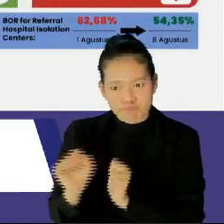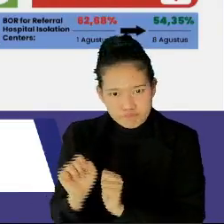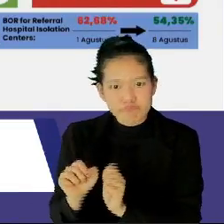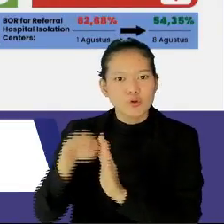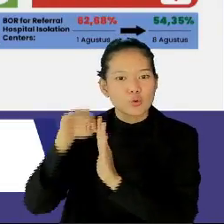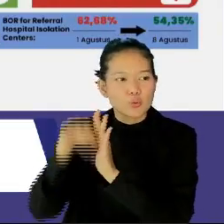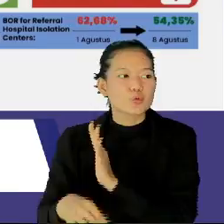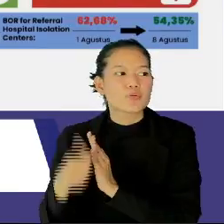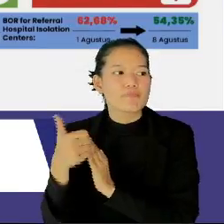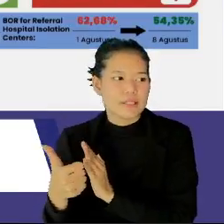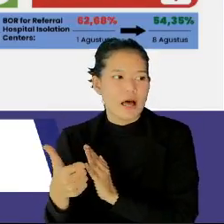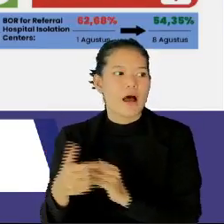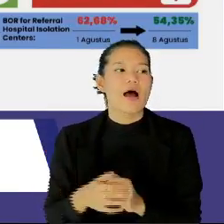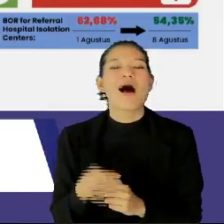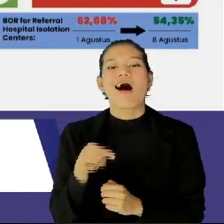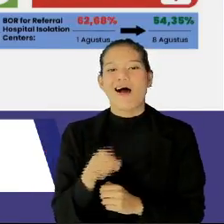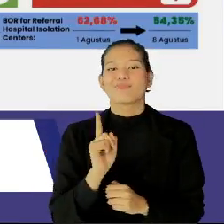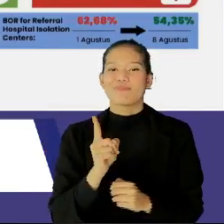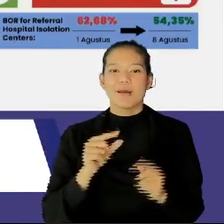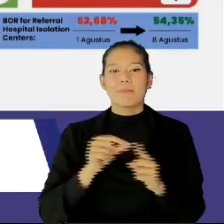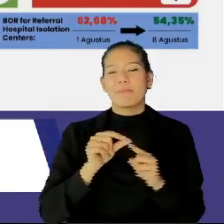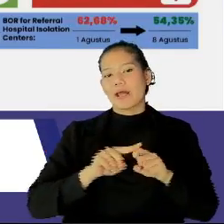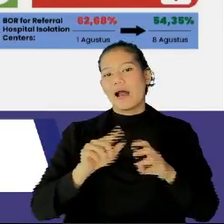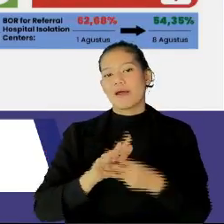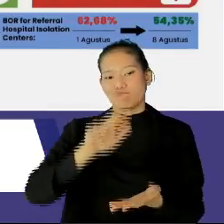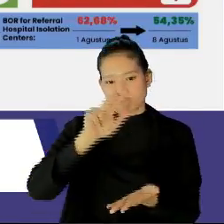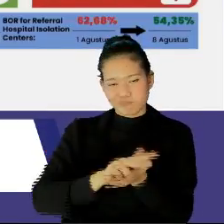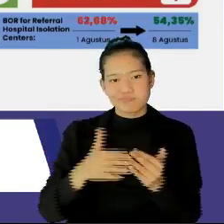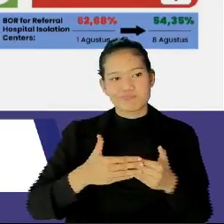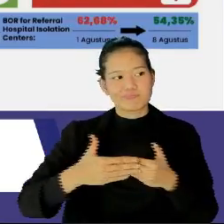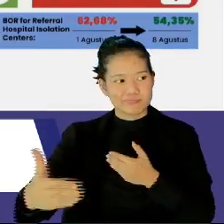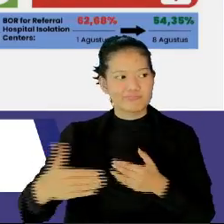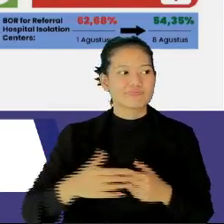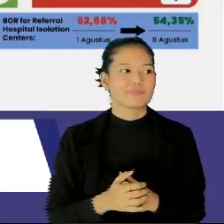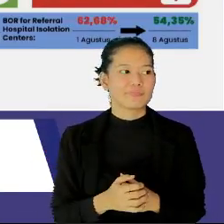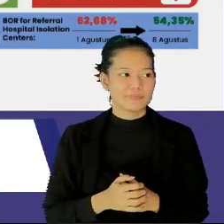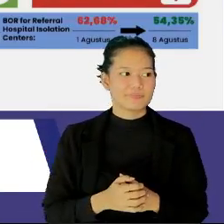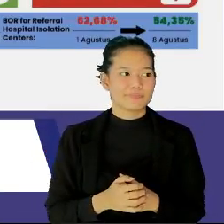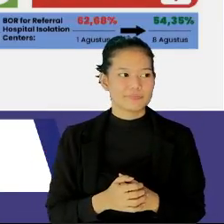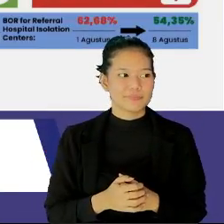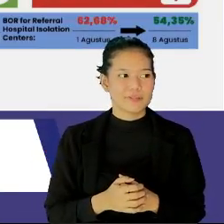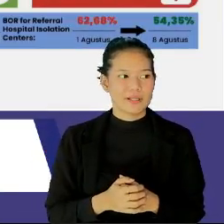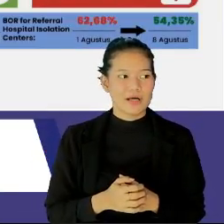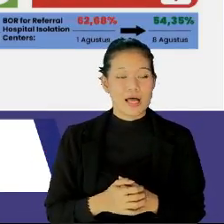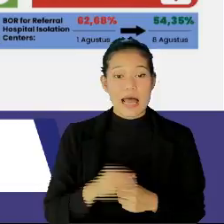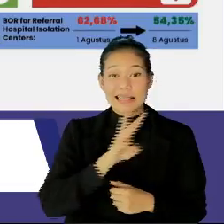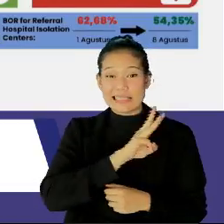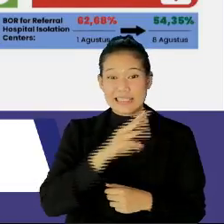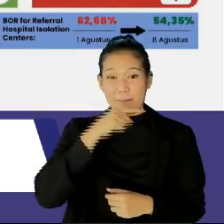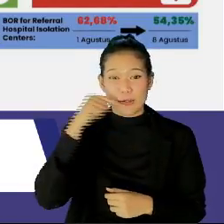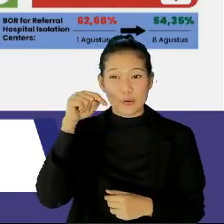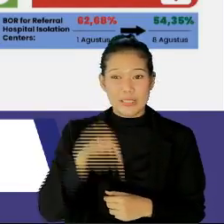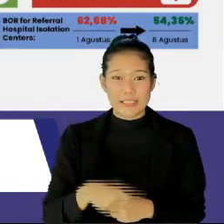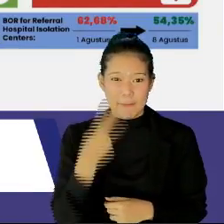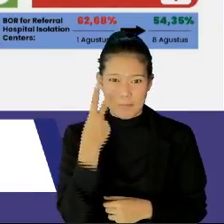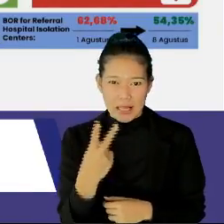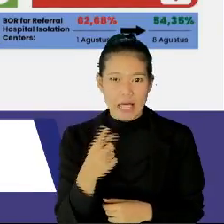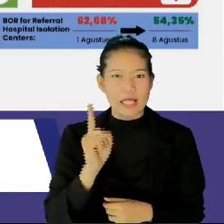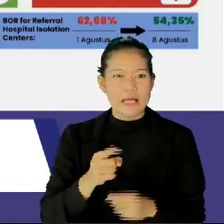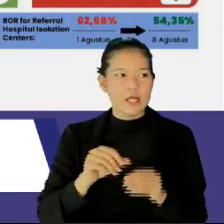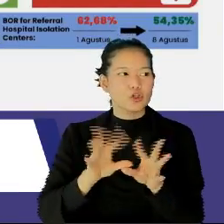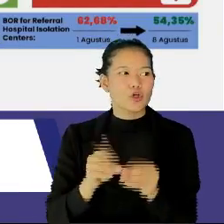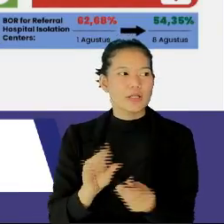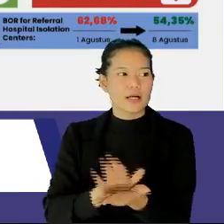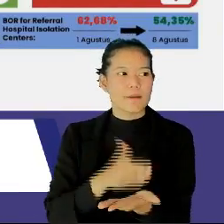the extension of the PPKM. The spike in death rates in the last 3 weeks in a row